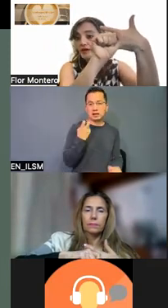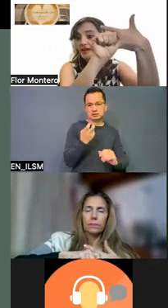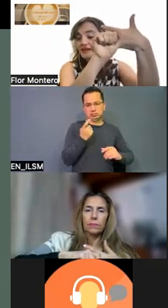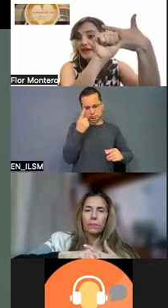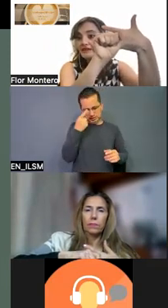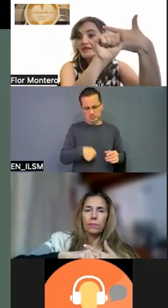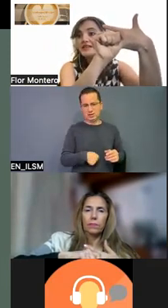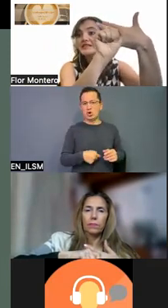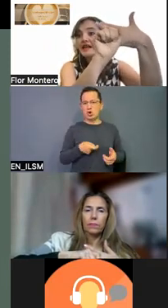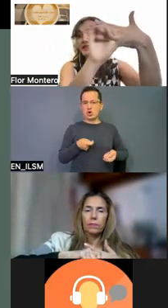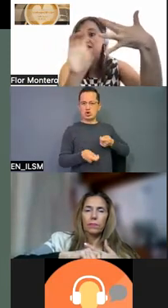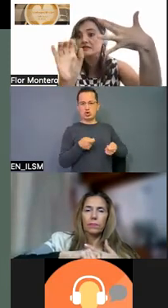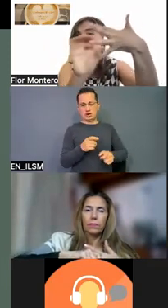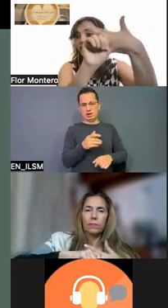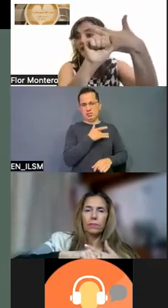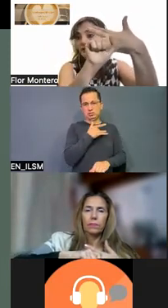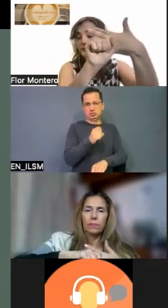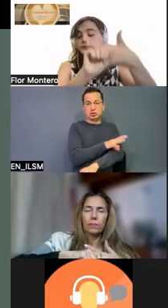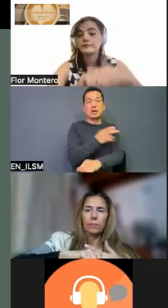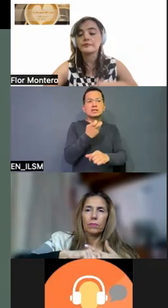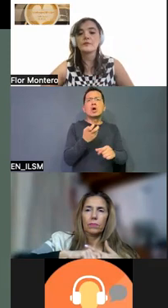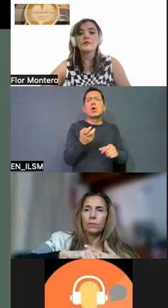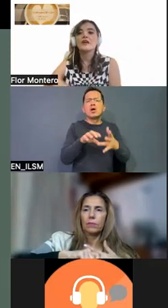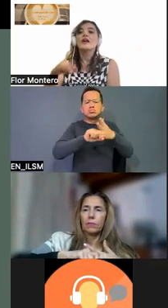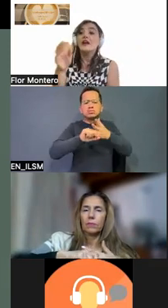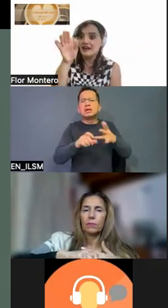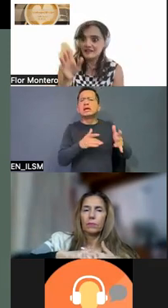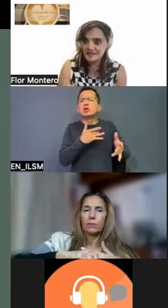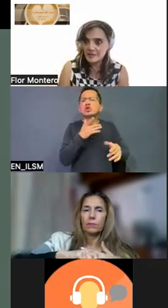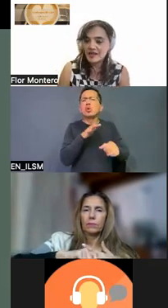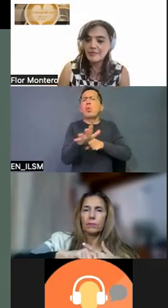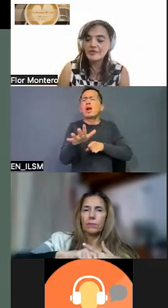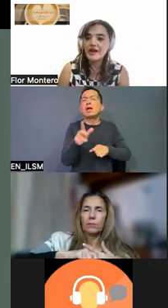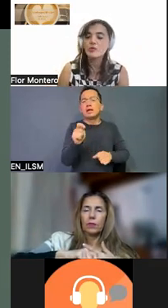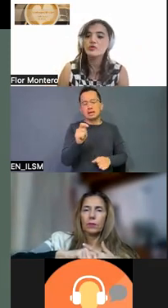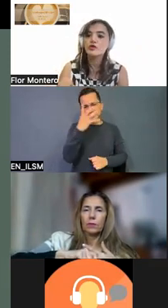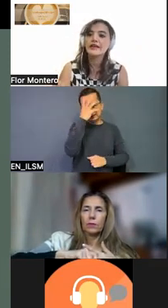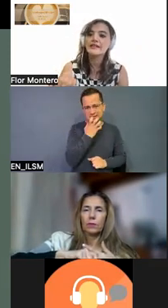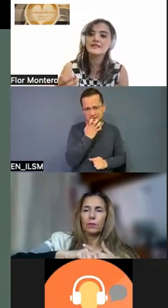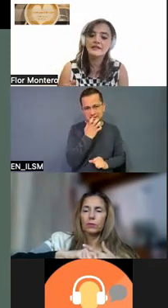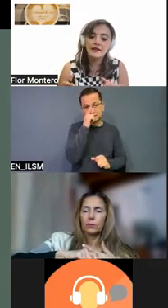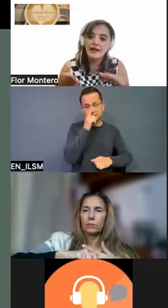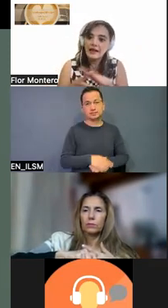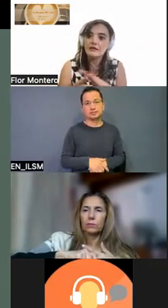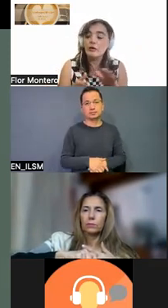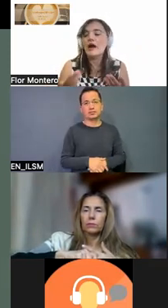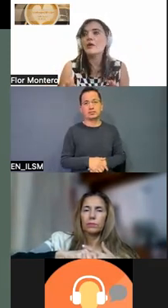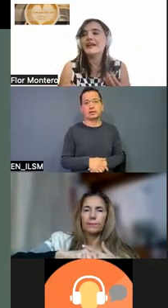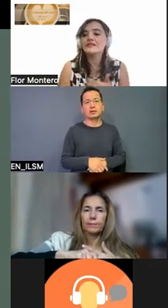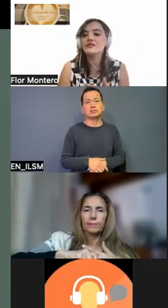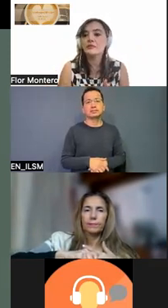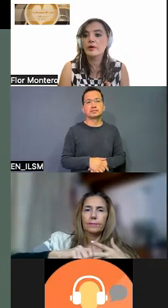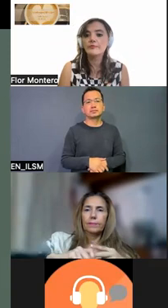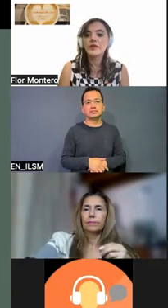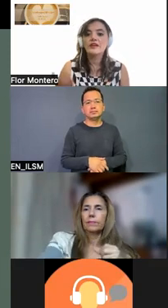by holding it like this is sadness, the ring finger. And speaking about how trauma is and or how